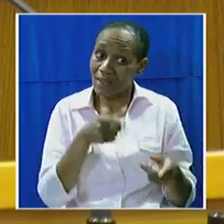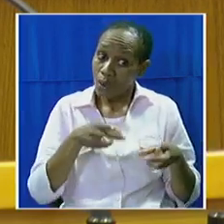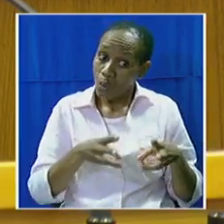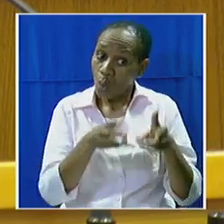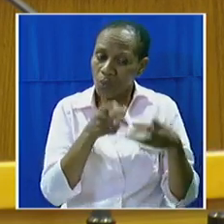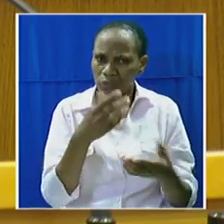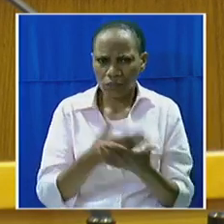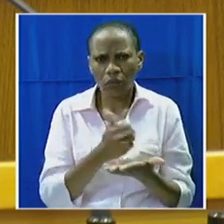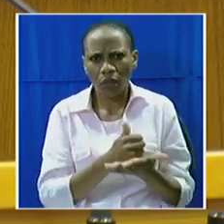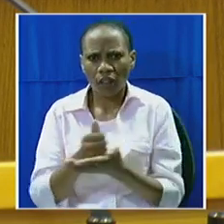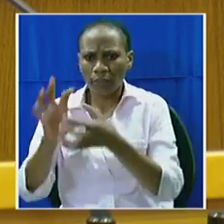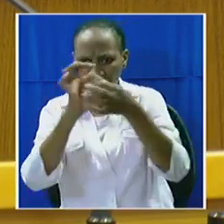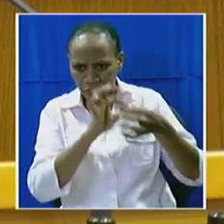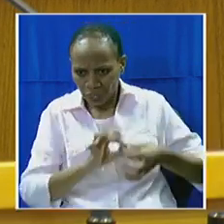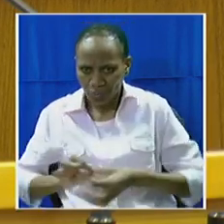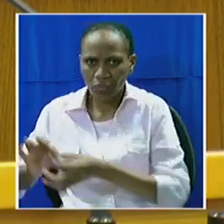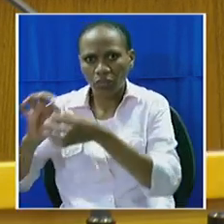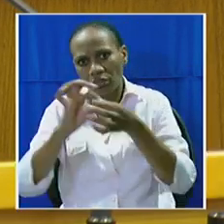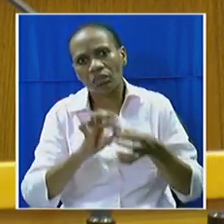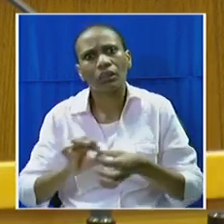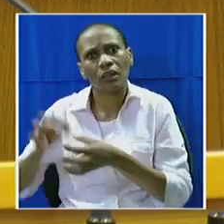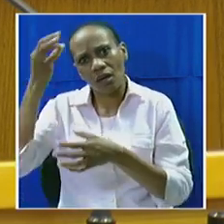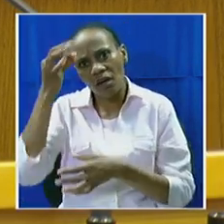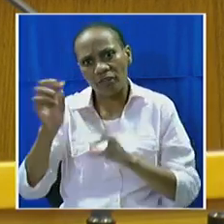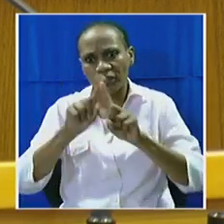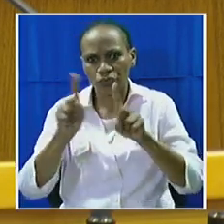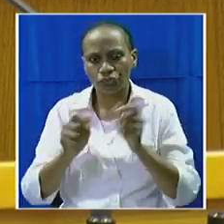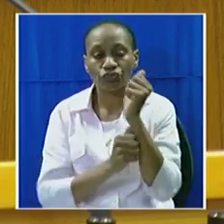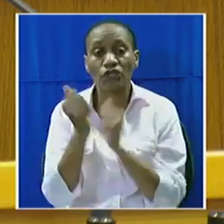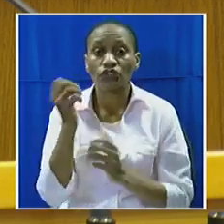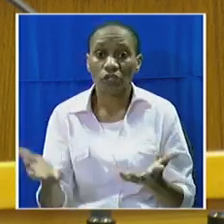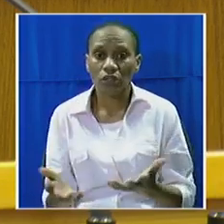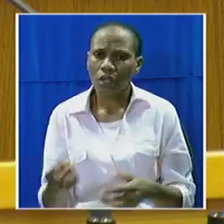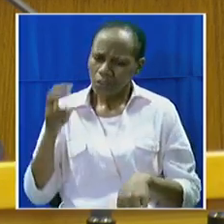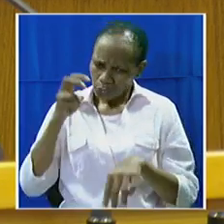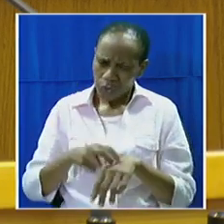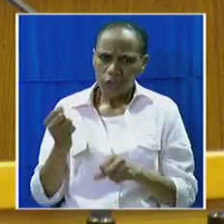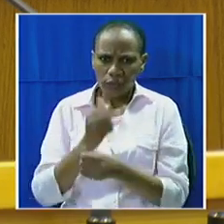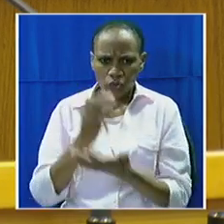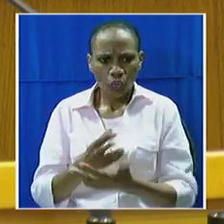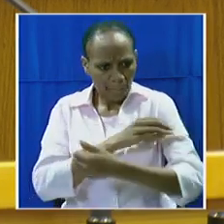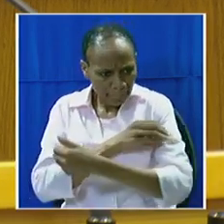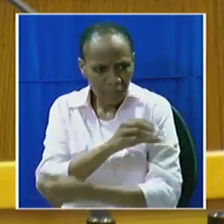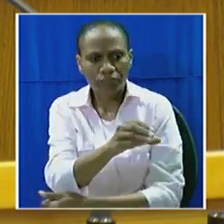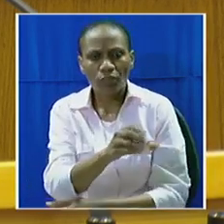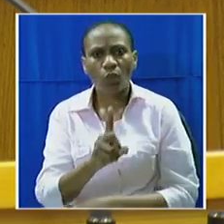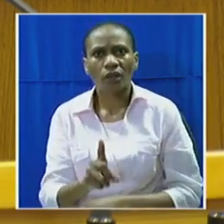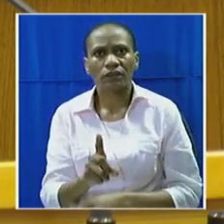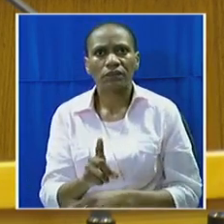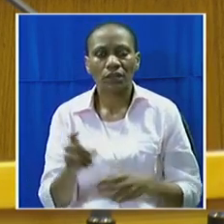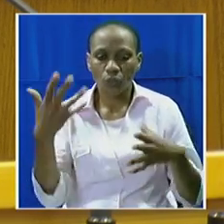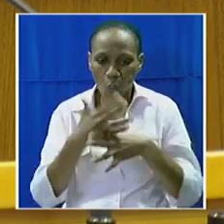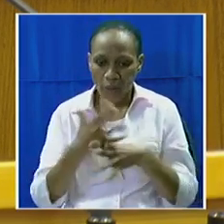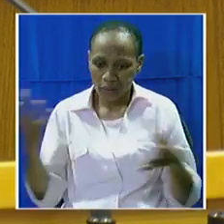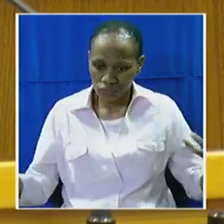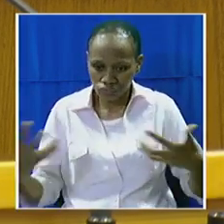strengthening the existing intergovernmental relation in this way. There is a need for strengthening and alignment